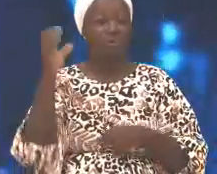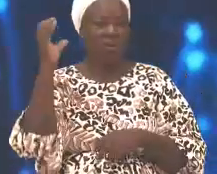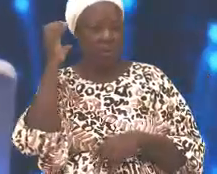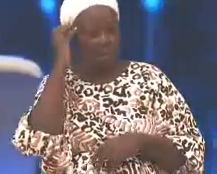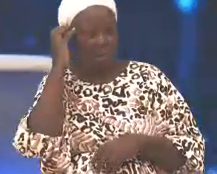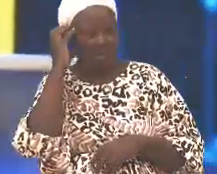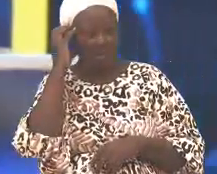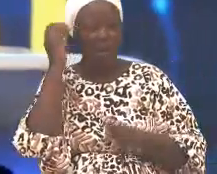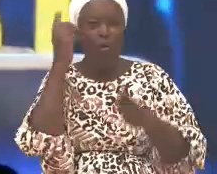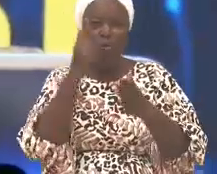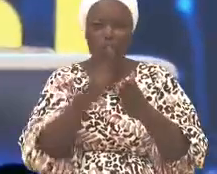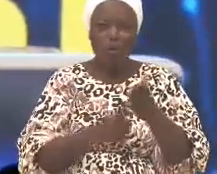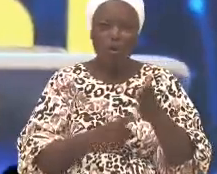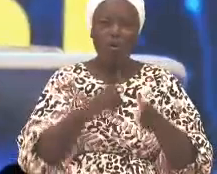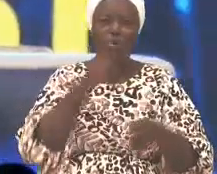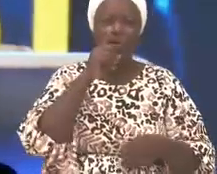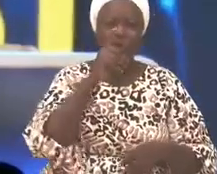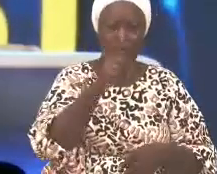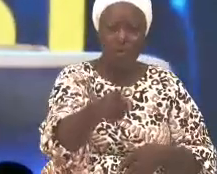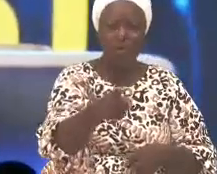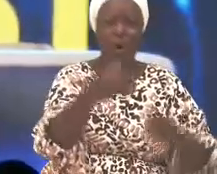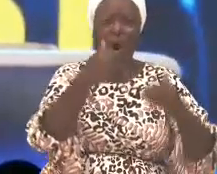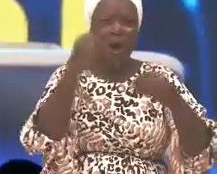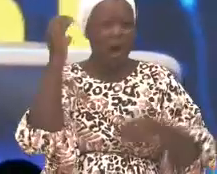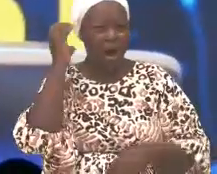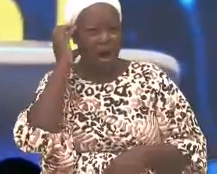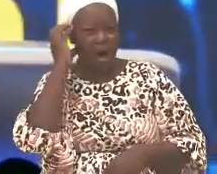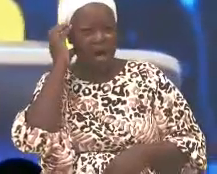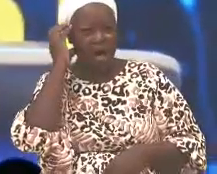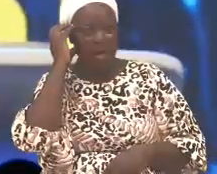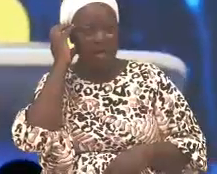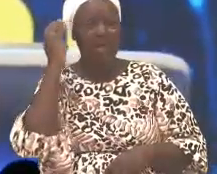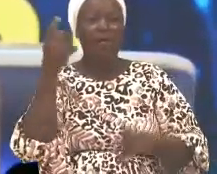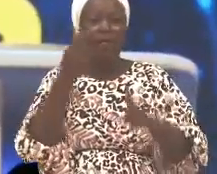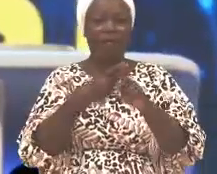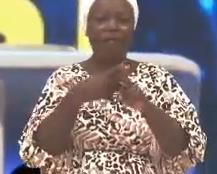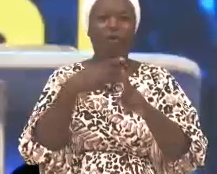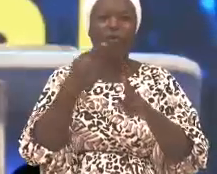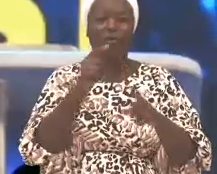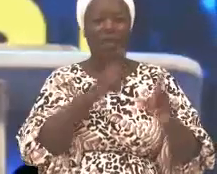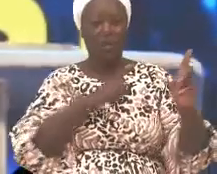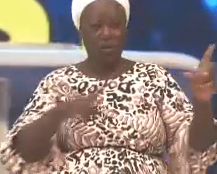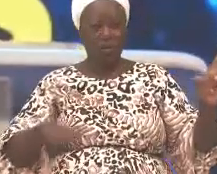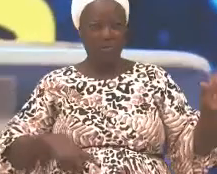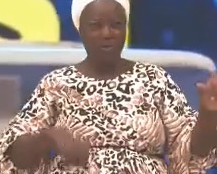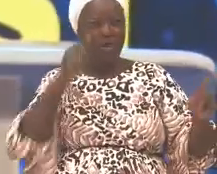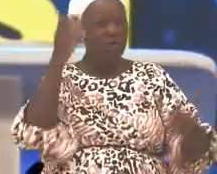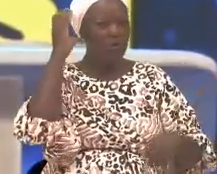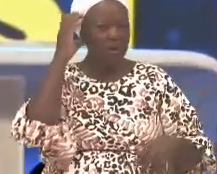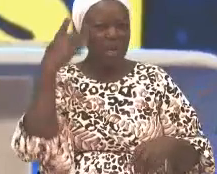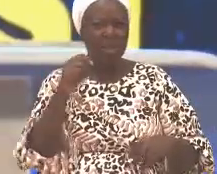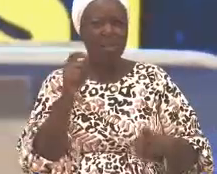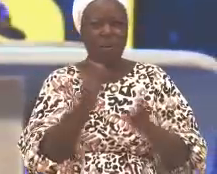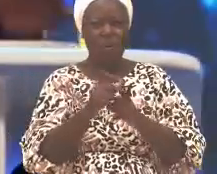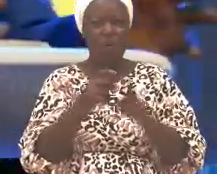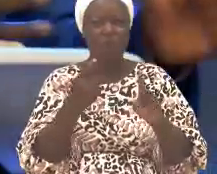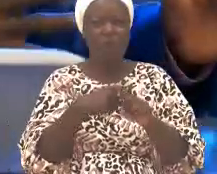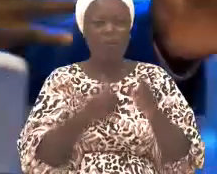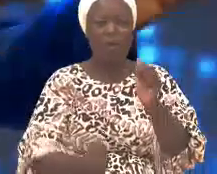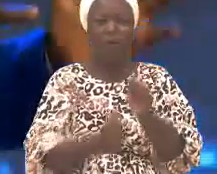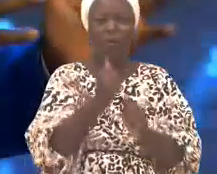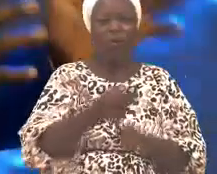you have from the Lord. You hear the word from the Most High. You